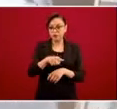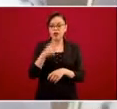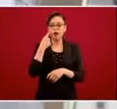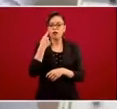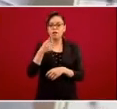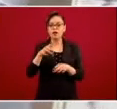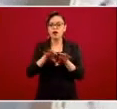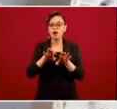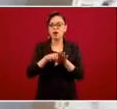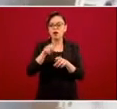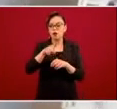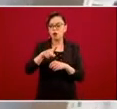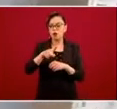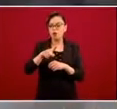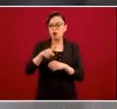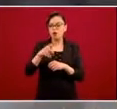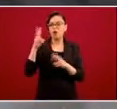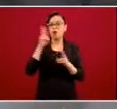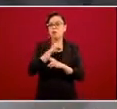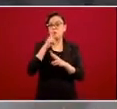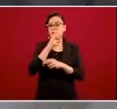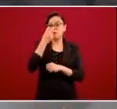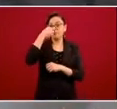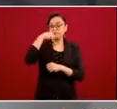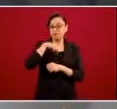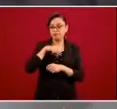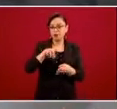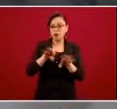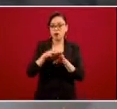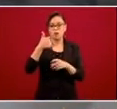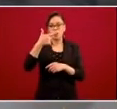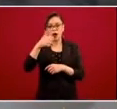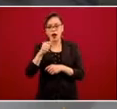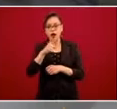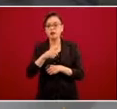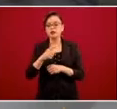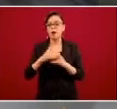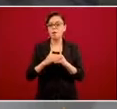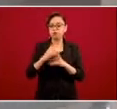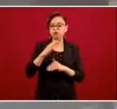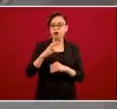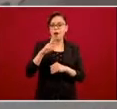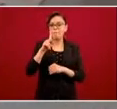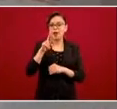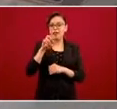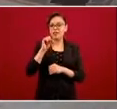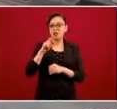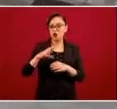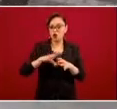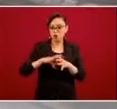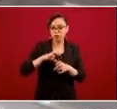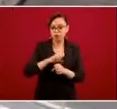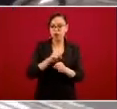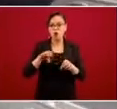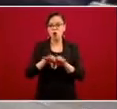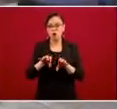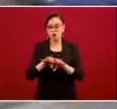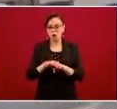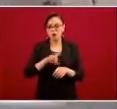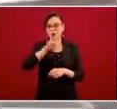So they are repaired, and then towards through a specific